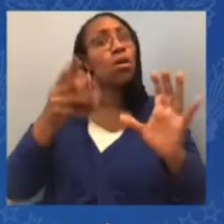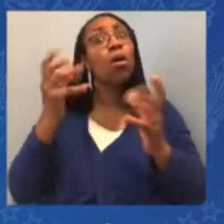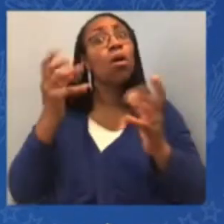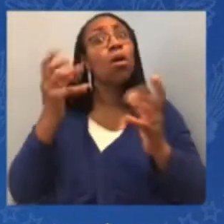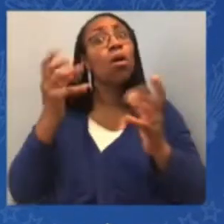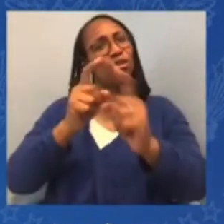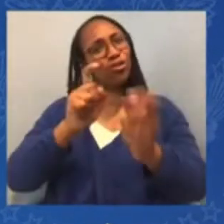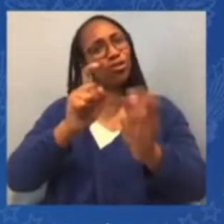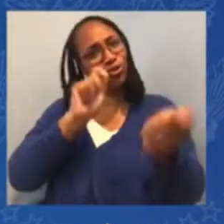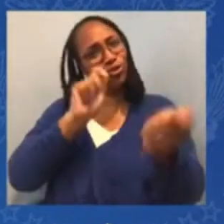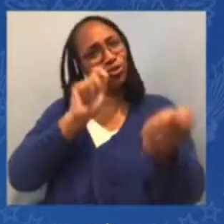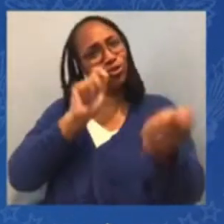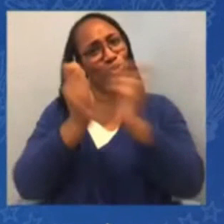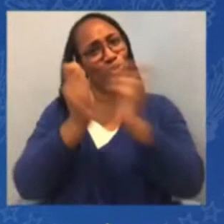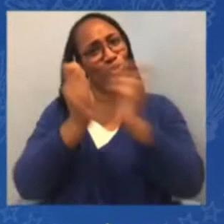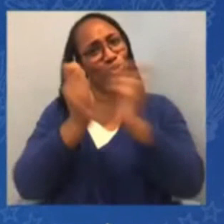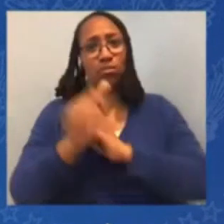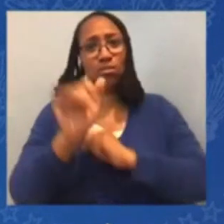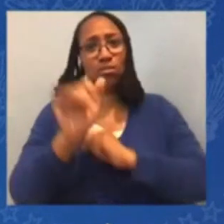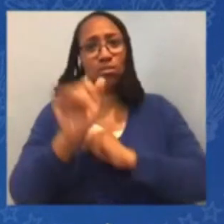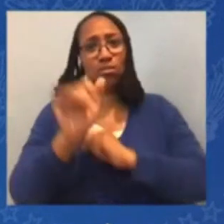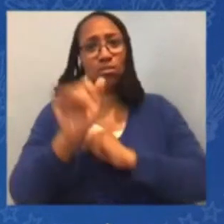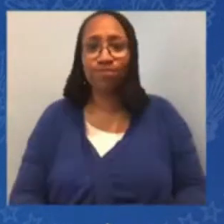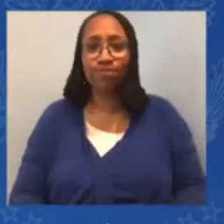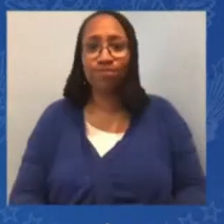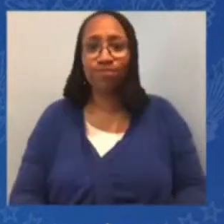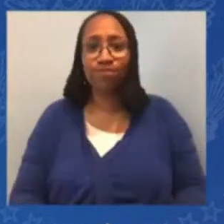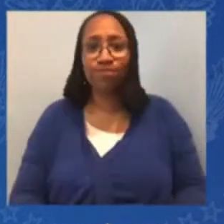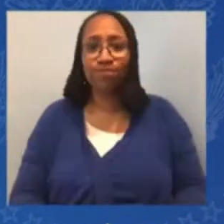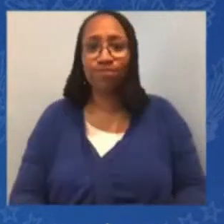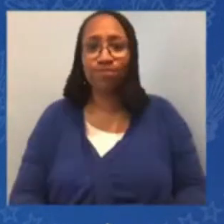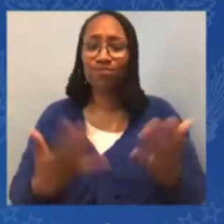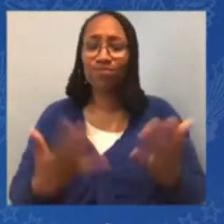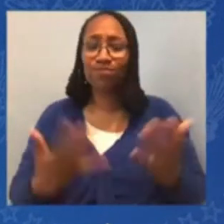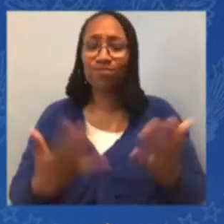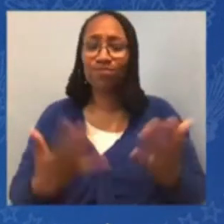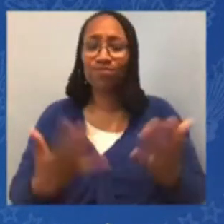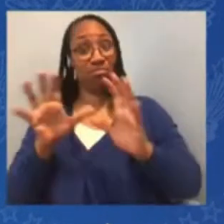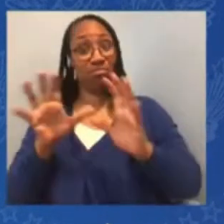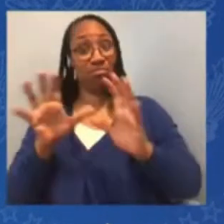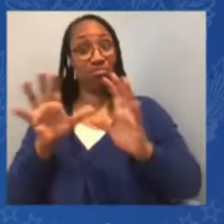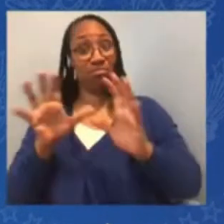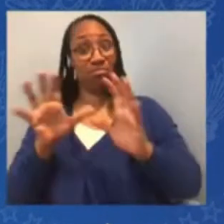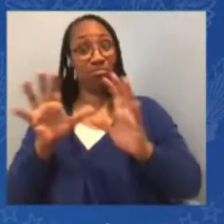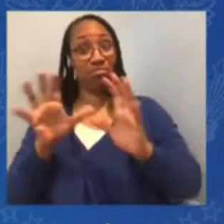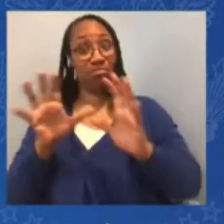be different. Some people were saying that a speech wasn't going to make any difference.